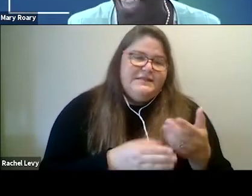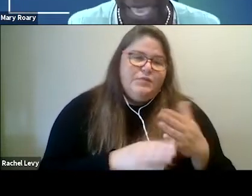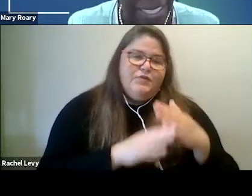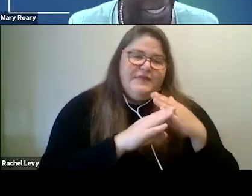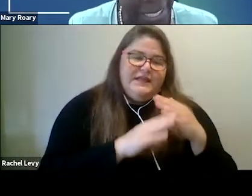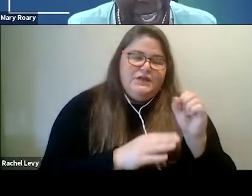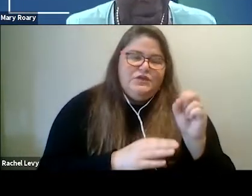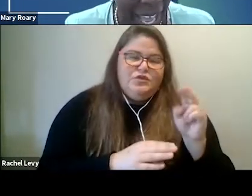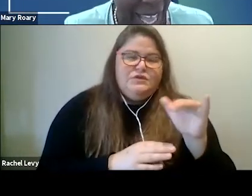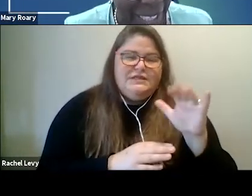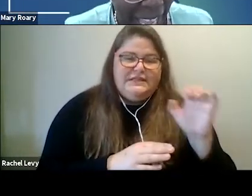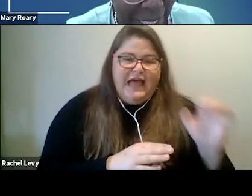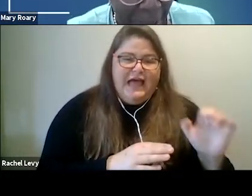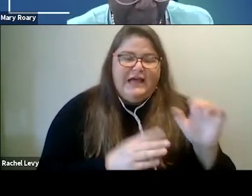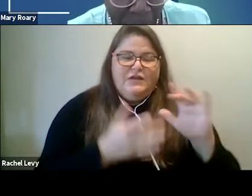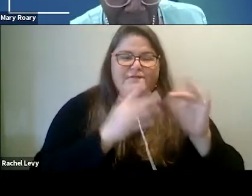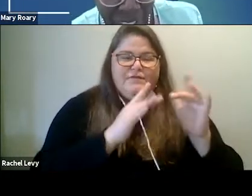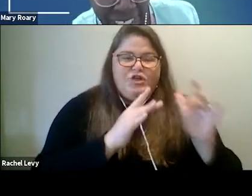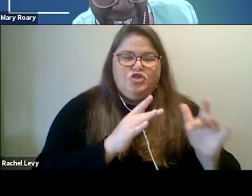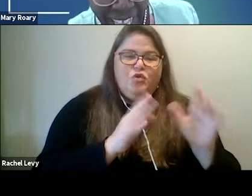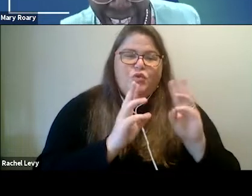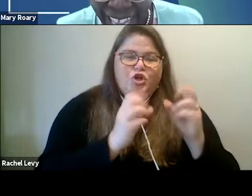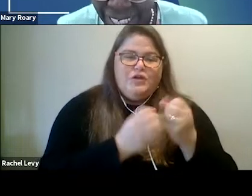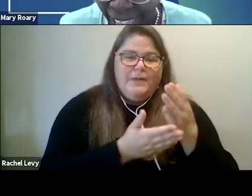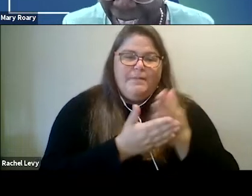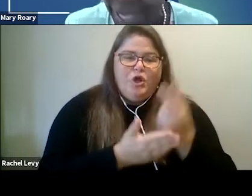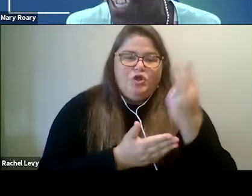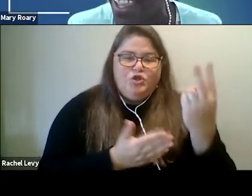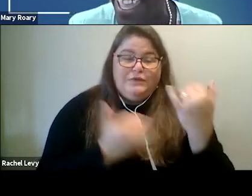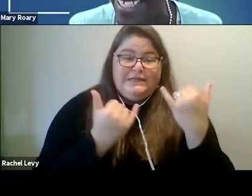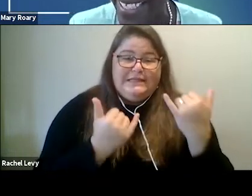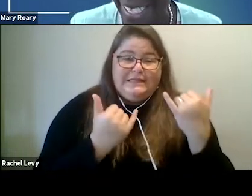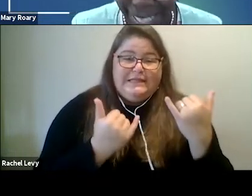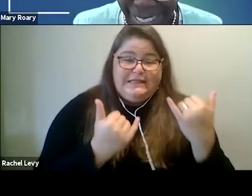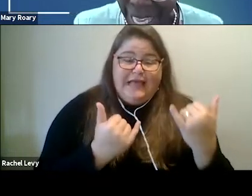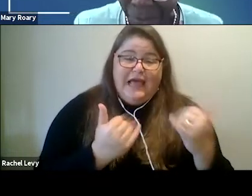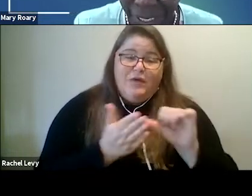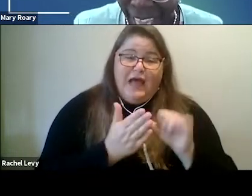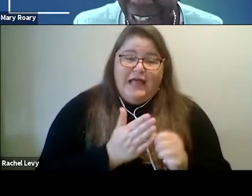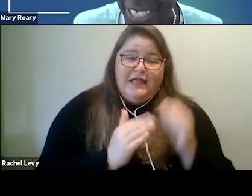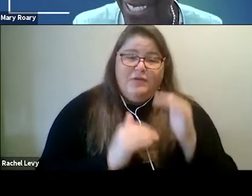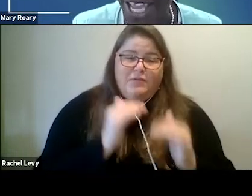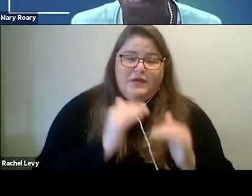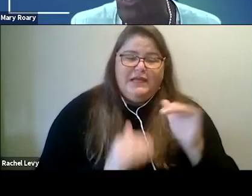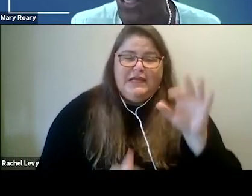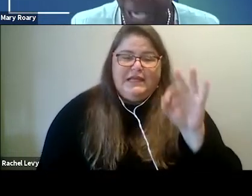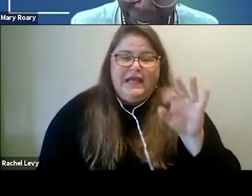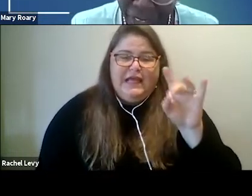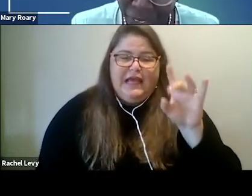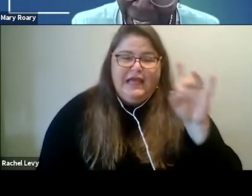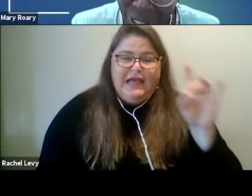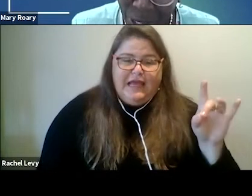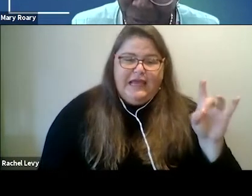2. Today we highlight Building 988 and discuss its implications, the